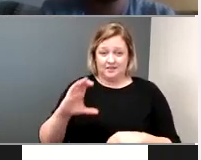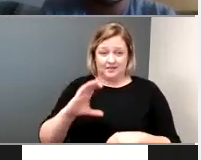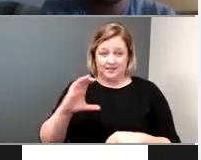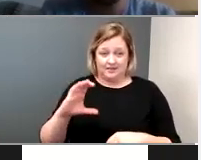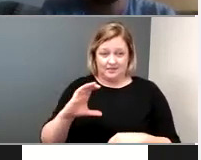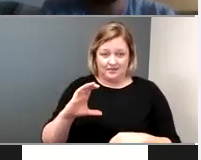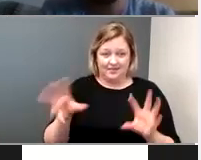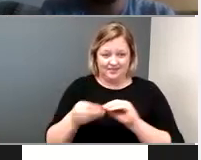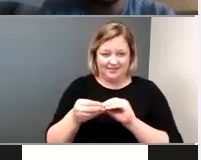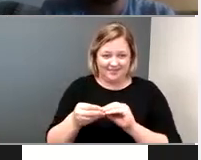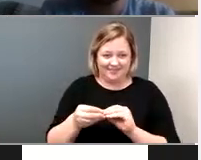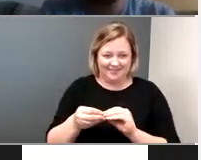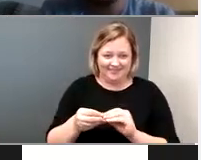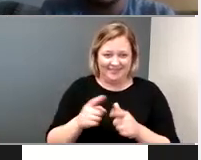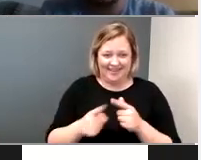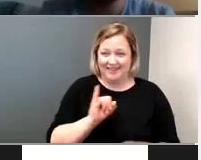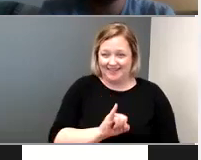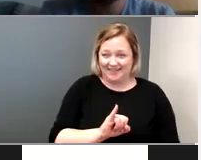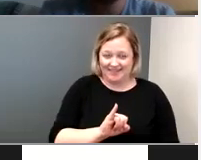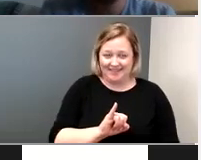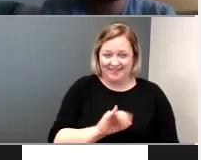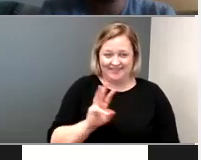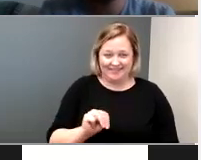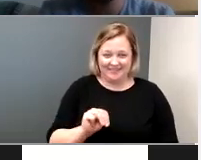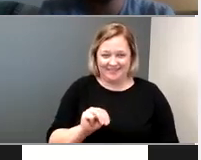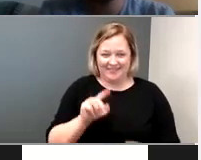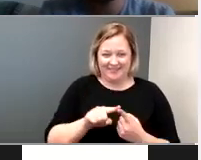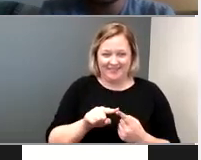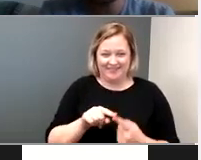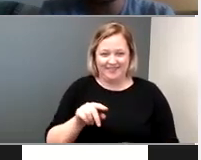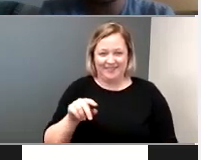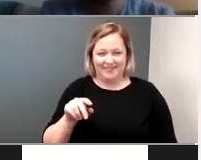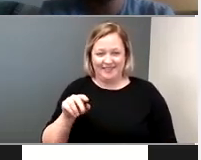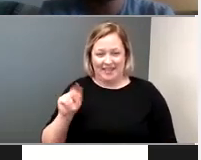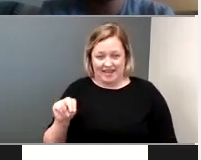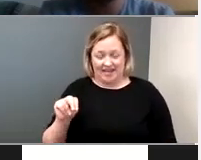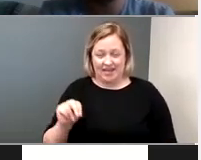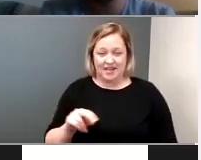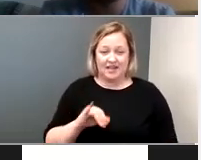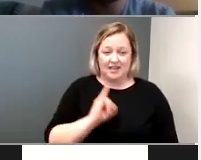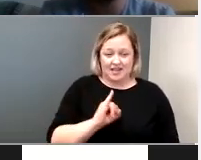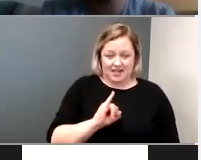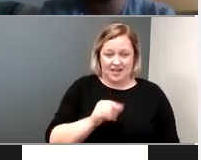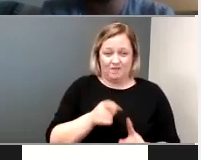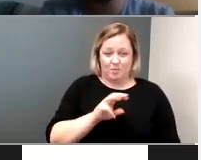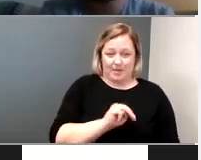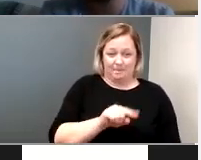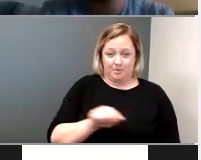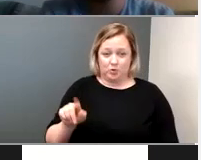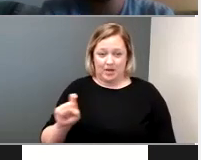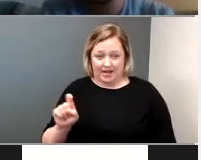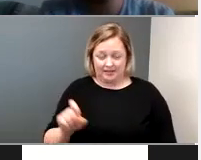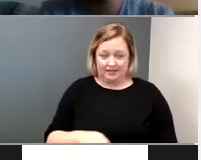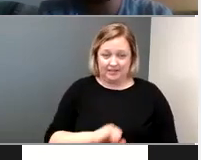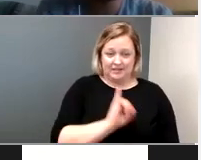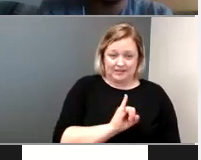And I from M to N of AI can also be rewritten as I from M to X, AI plus I